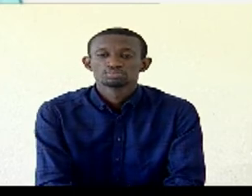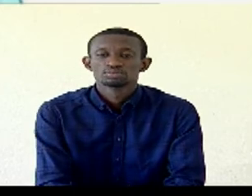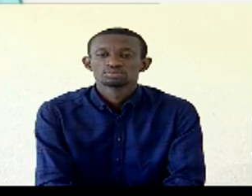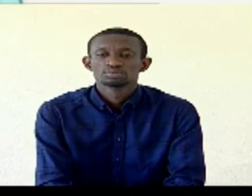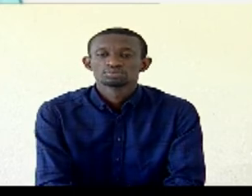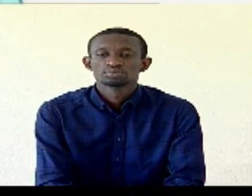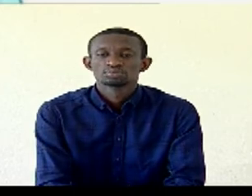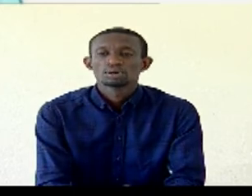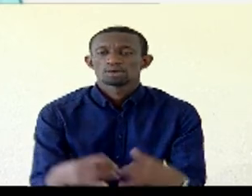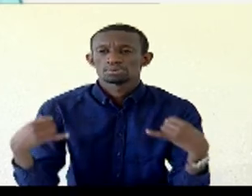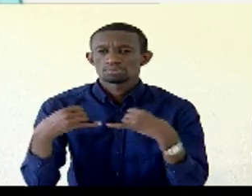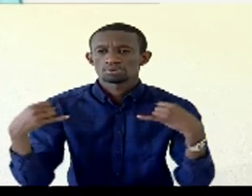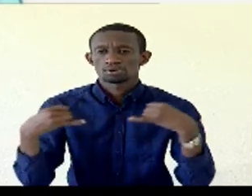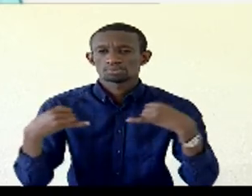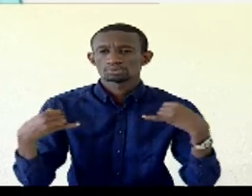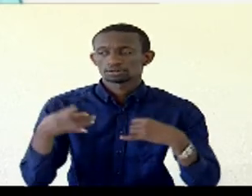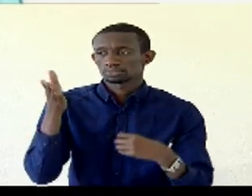The wires.